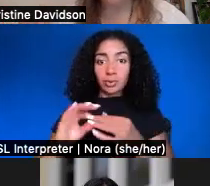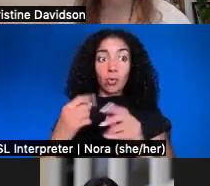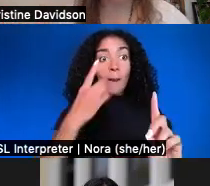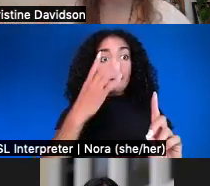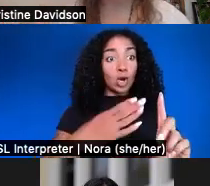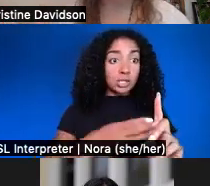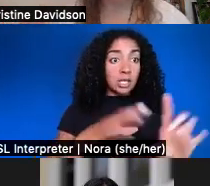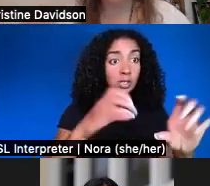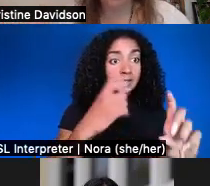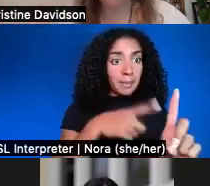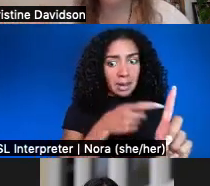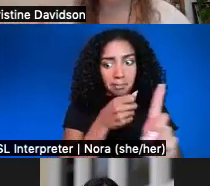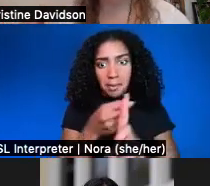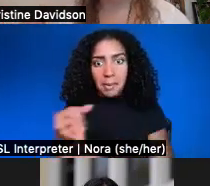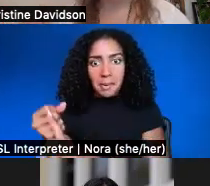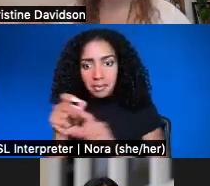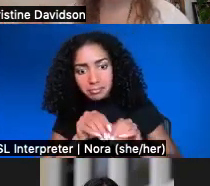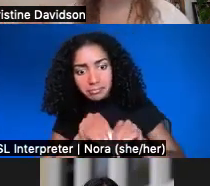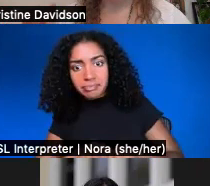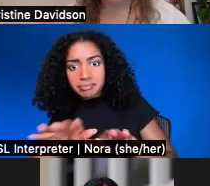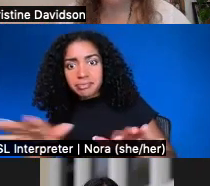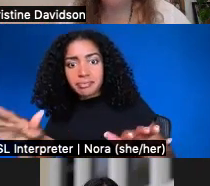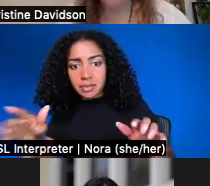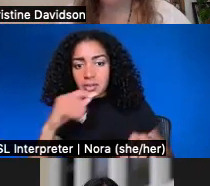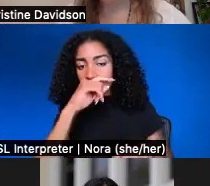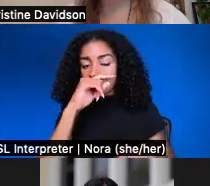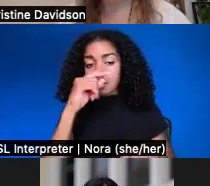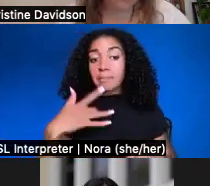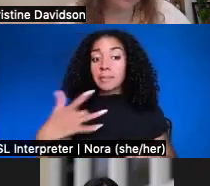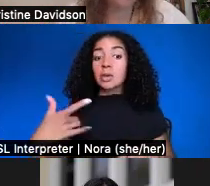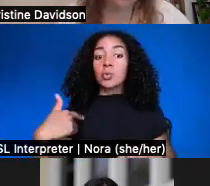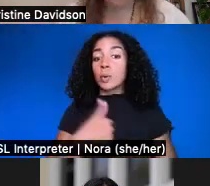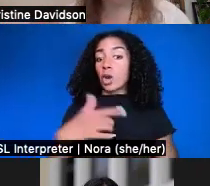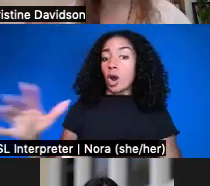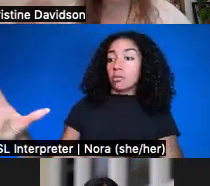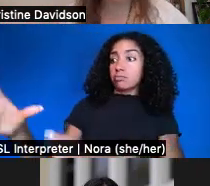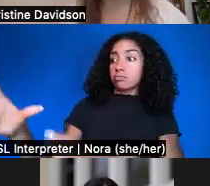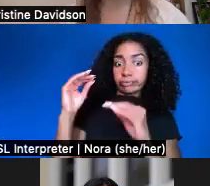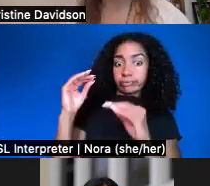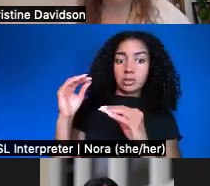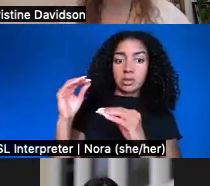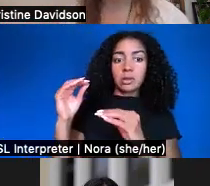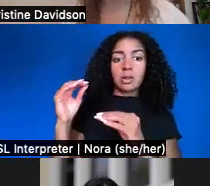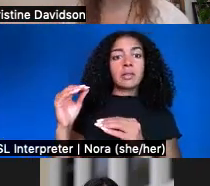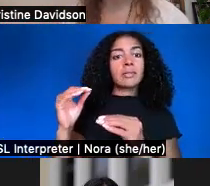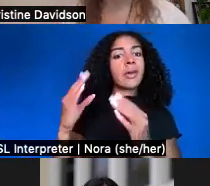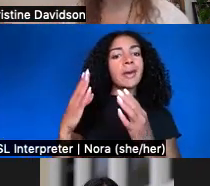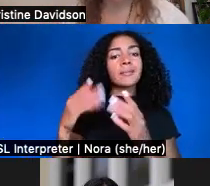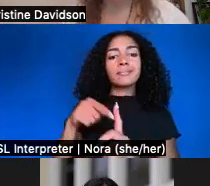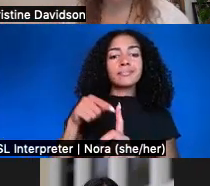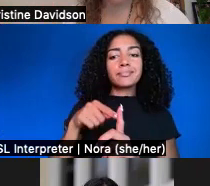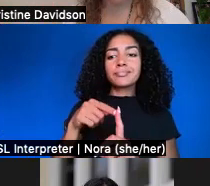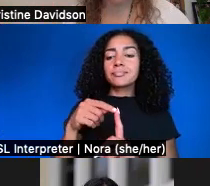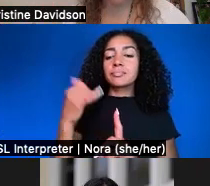are invisible, disposable, unlovable, broken, all the things that we learn as survivors